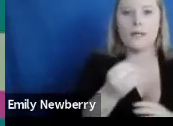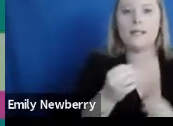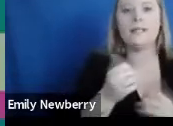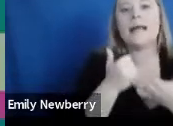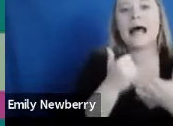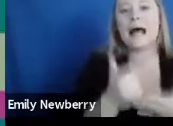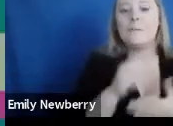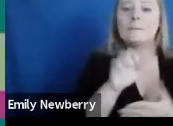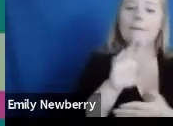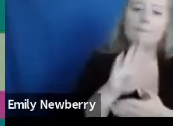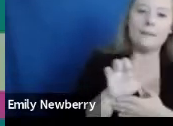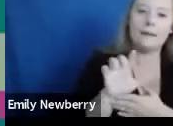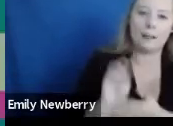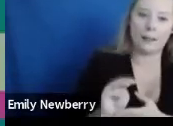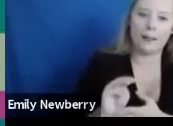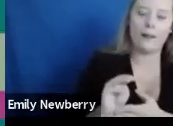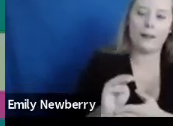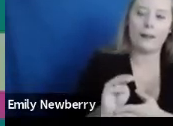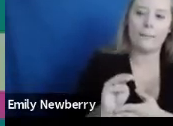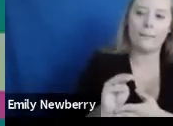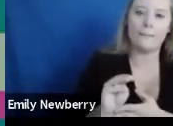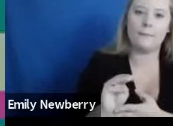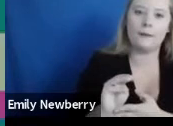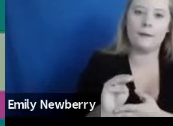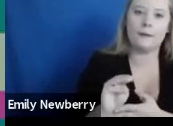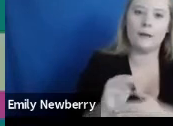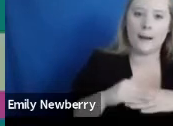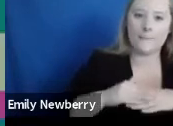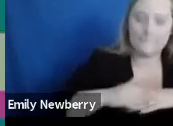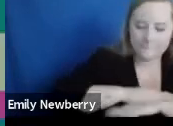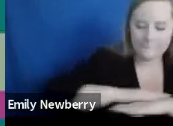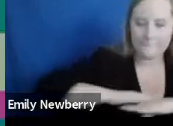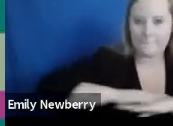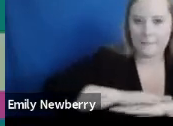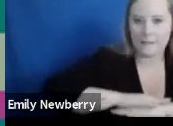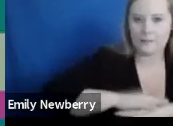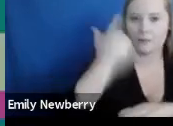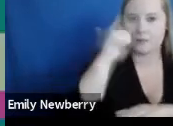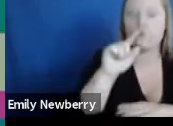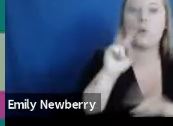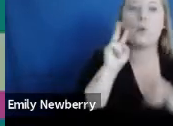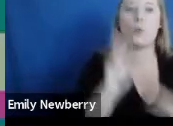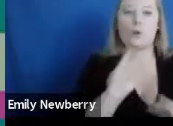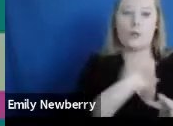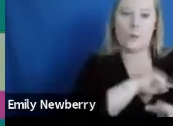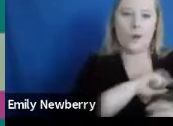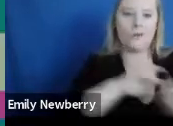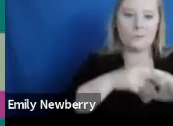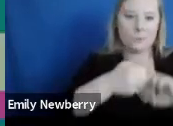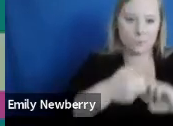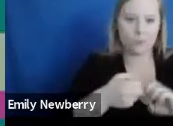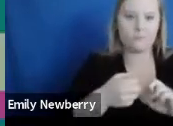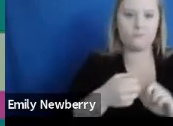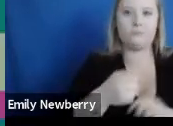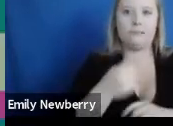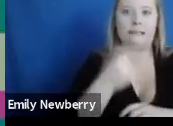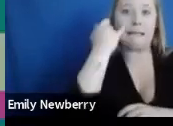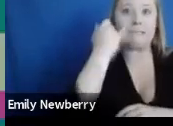BLM provide you know, a basis for looking at water quality issues. If red flags start showing